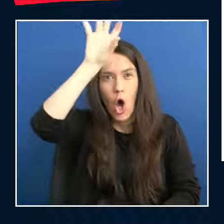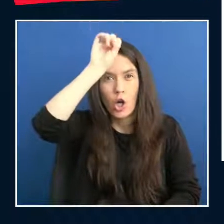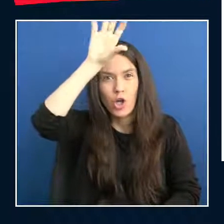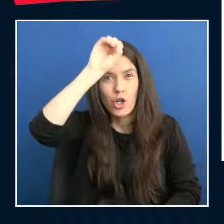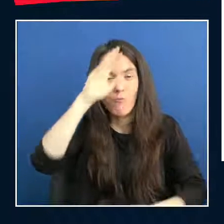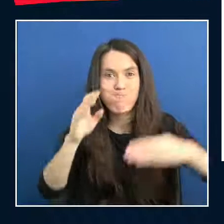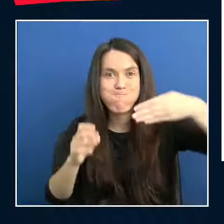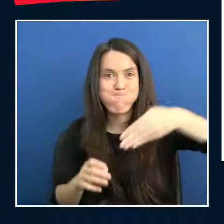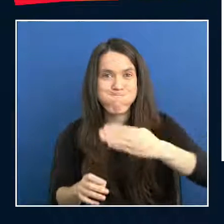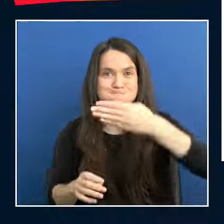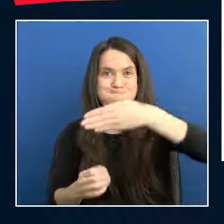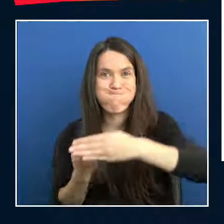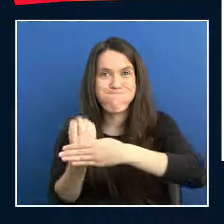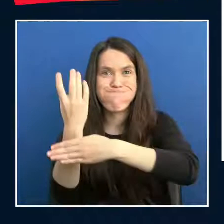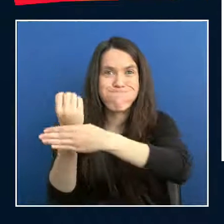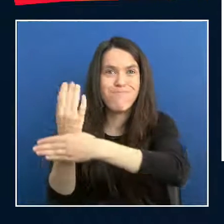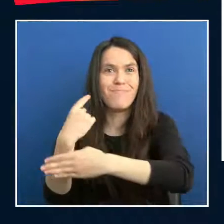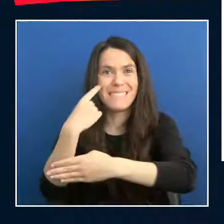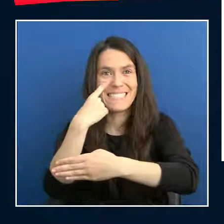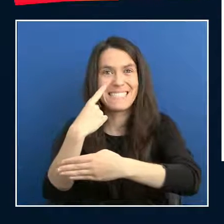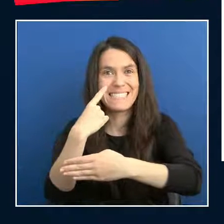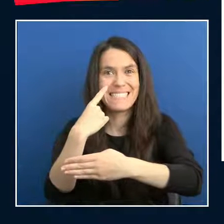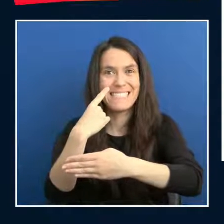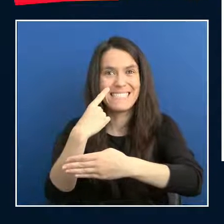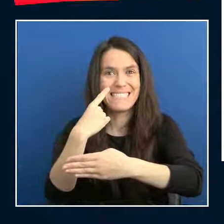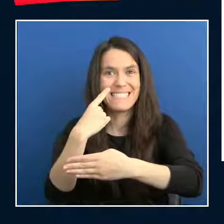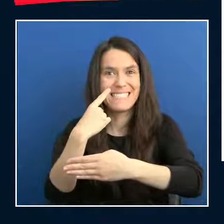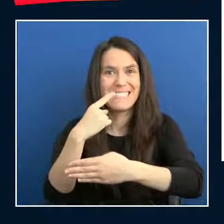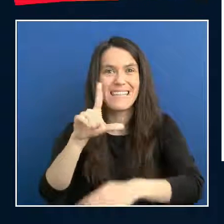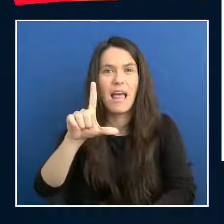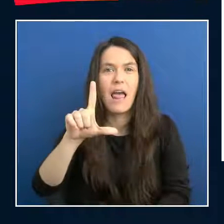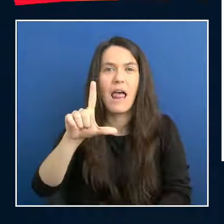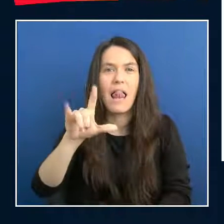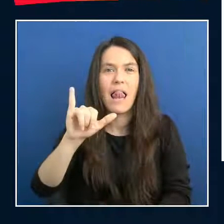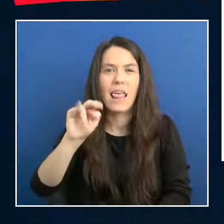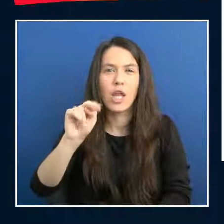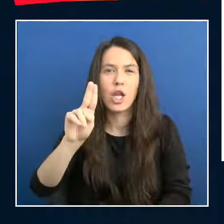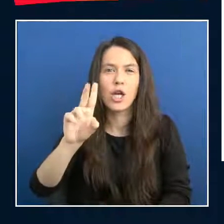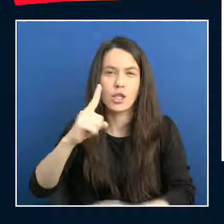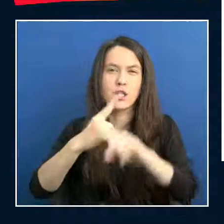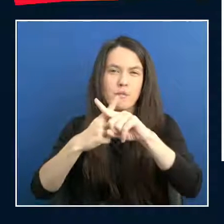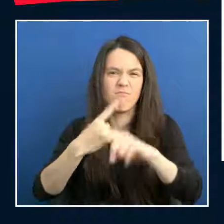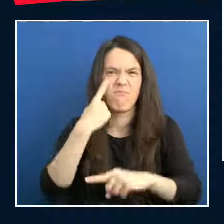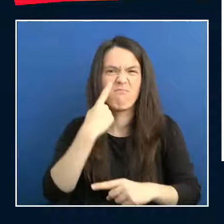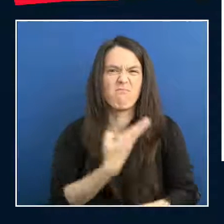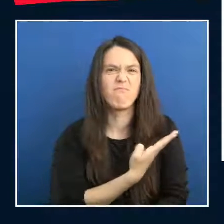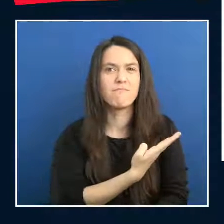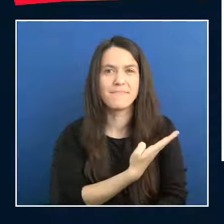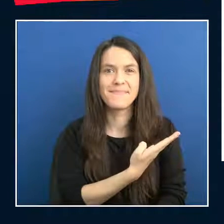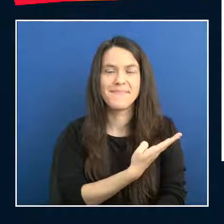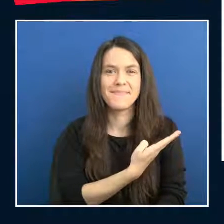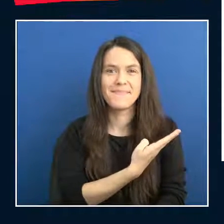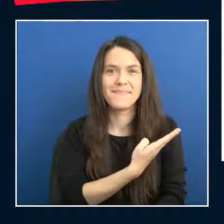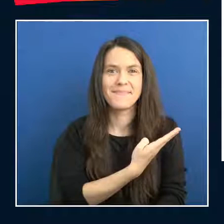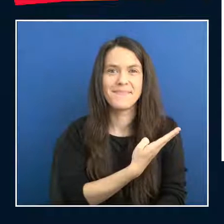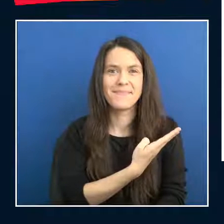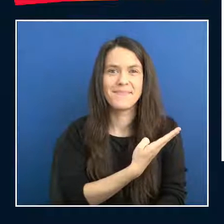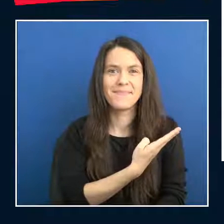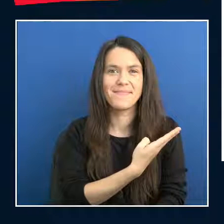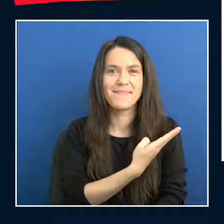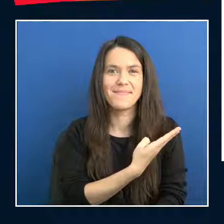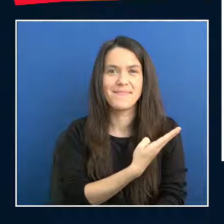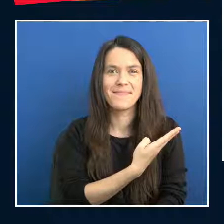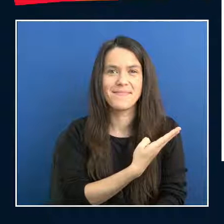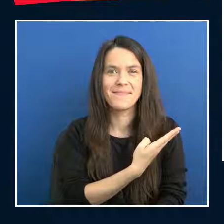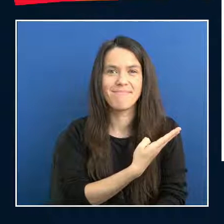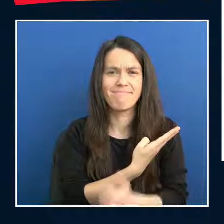CCOM, SEL Linux, and AppArmor. Those are all Linux concepts, and I will introduce them here a bit shortly. don't worry, you don't have